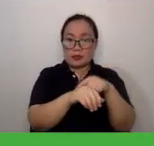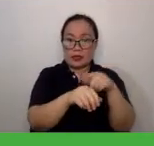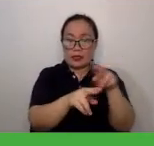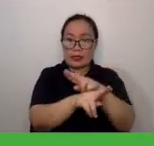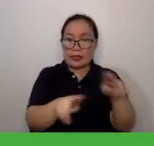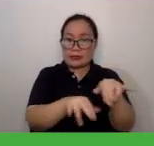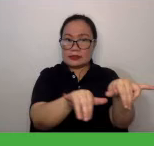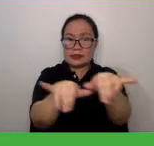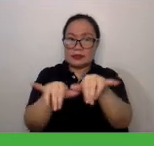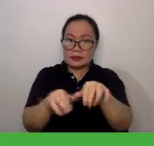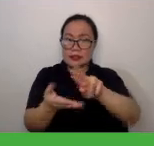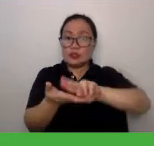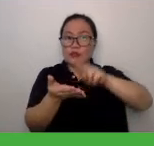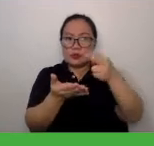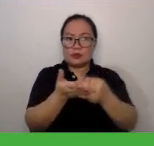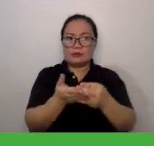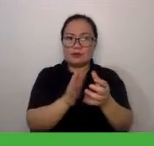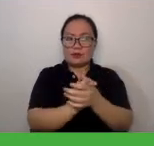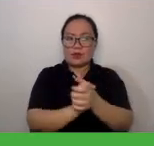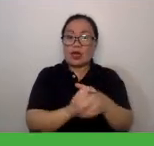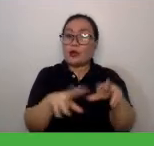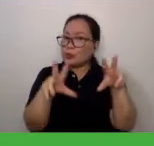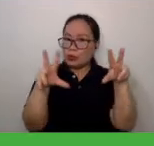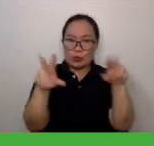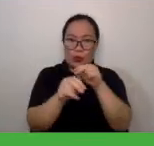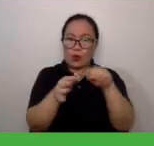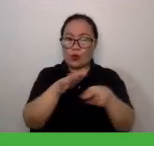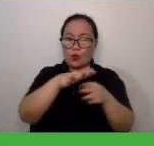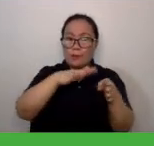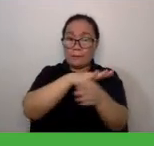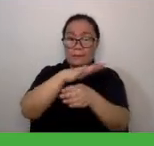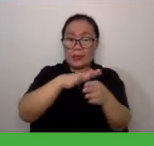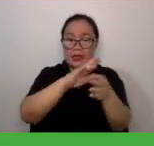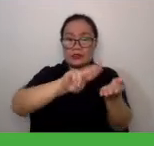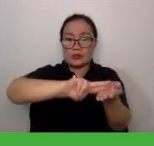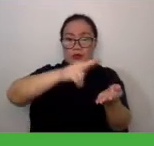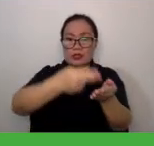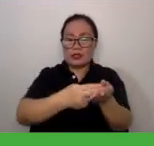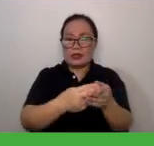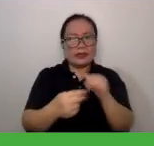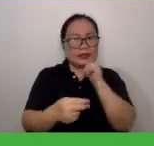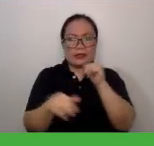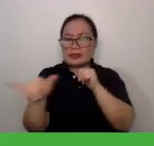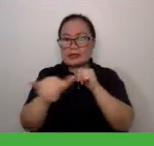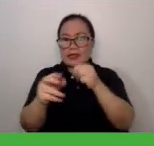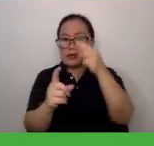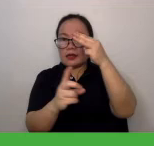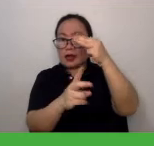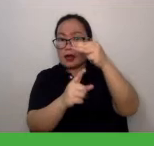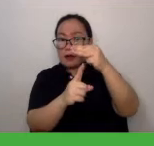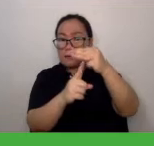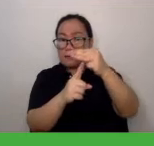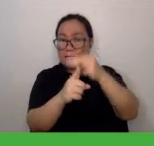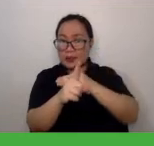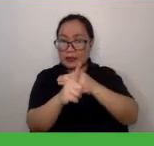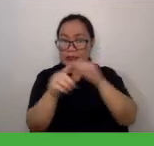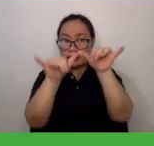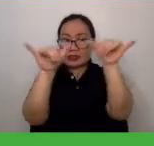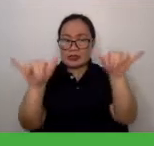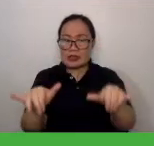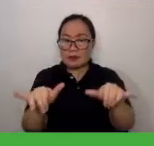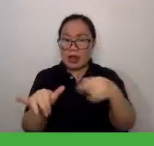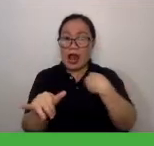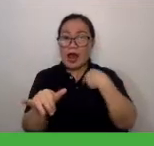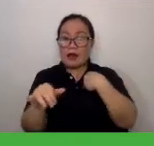base unit and prefixes. Hindi siya kagaya ng metric system. Kung napanood nyo yung video tutorial natin about